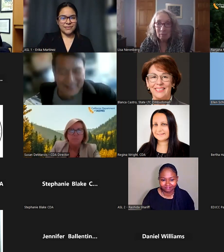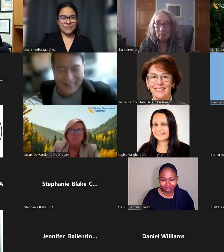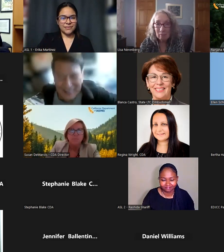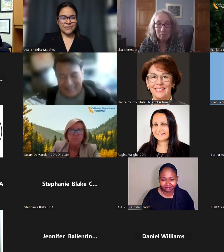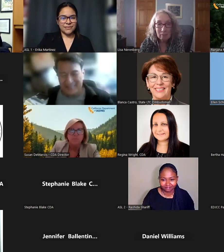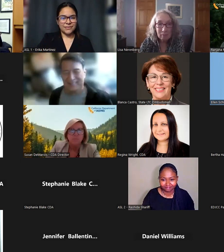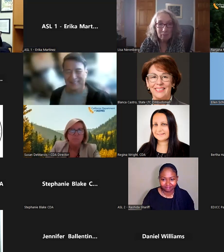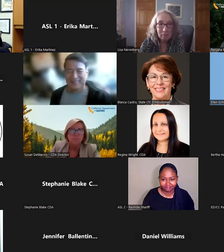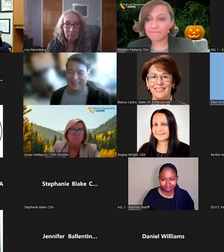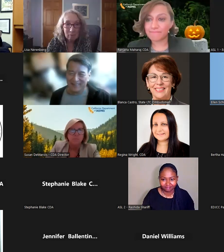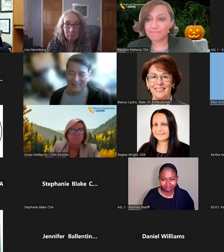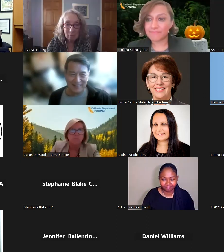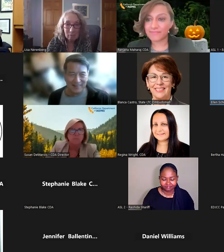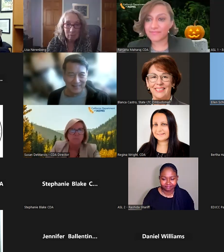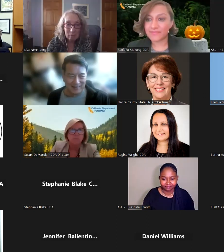I